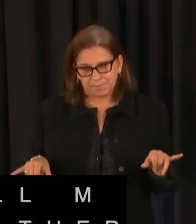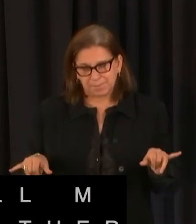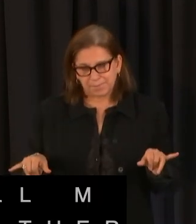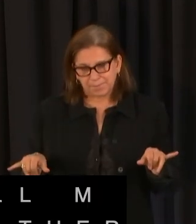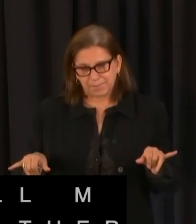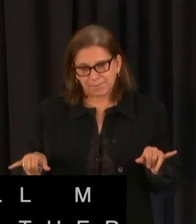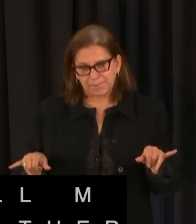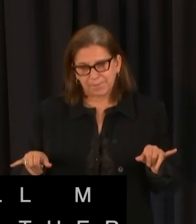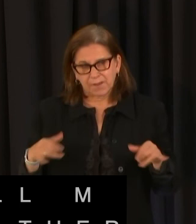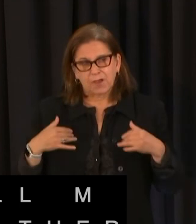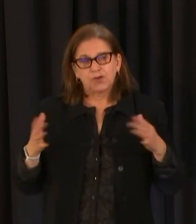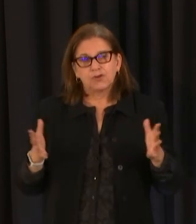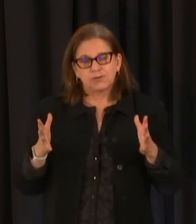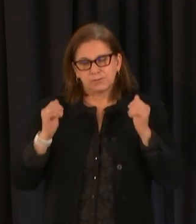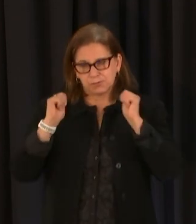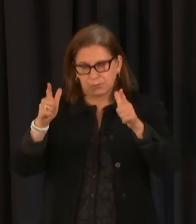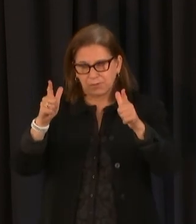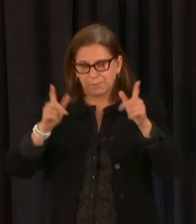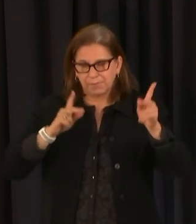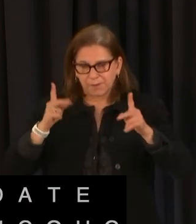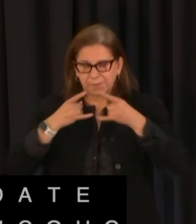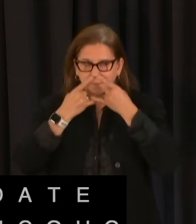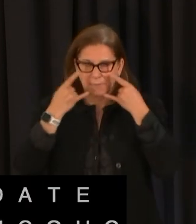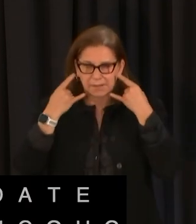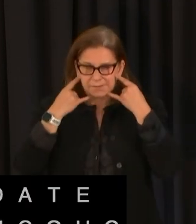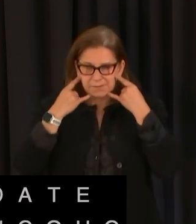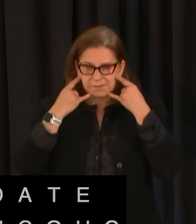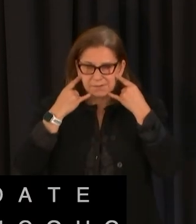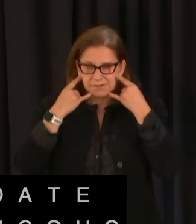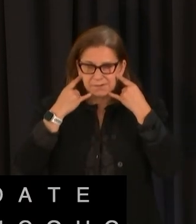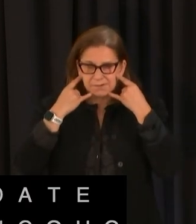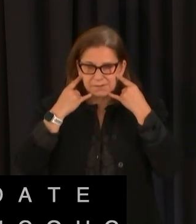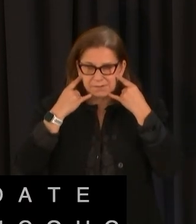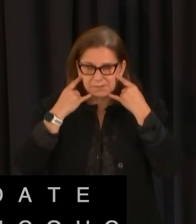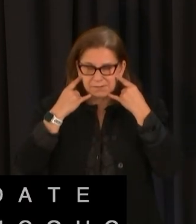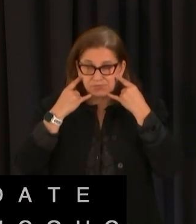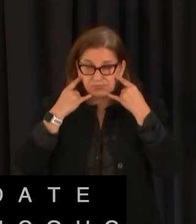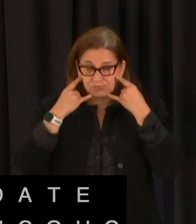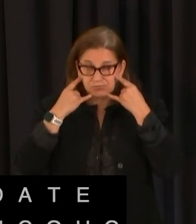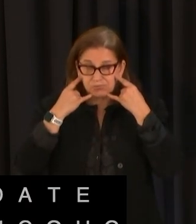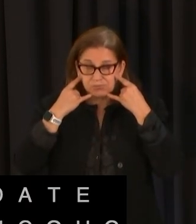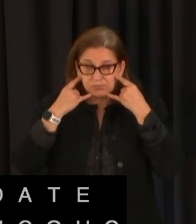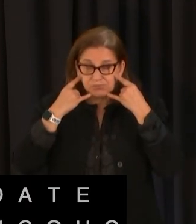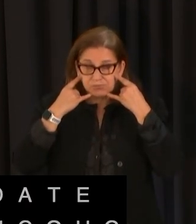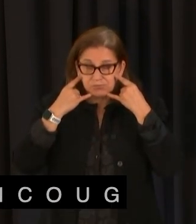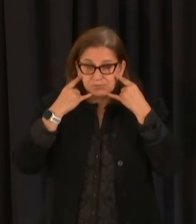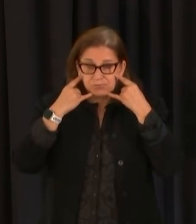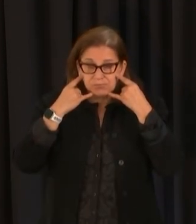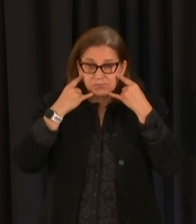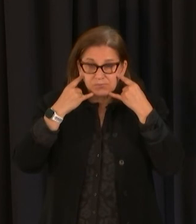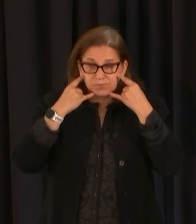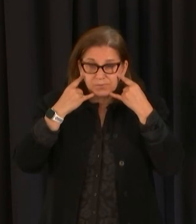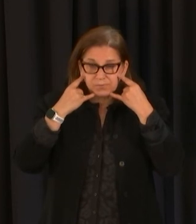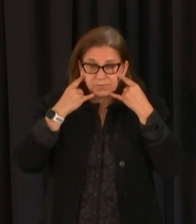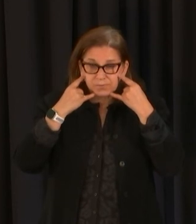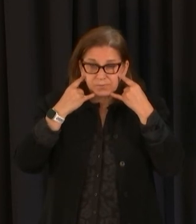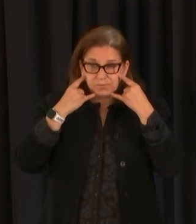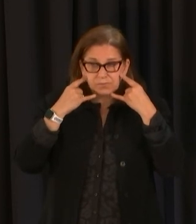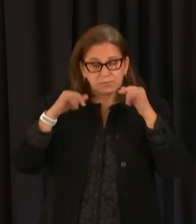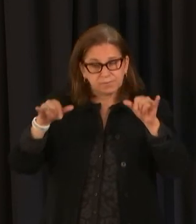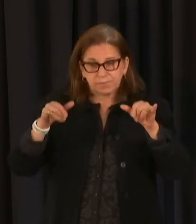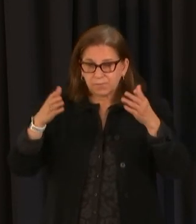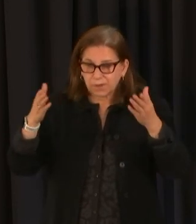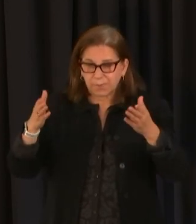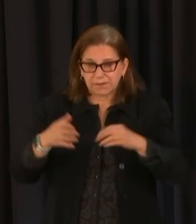encouraging everyone to wear a mask reduces stigma around mask wearing, and so we'll continue to move forward with our recommendation as is.